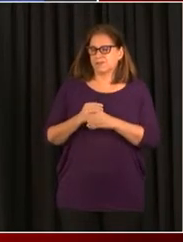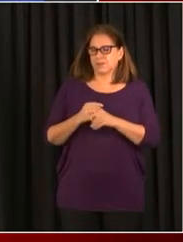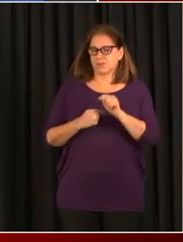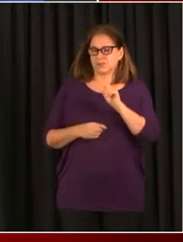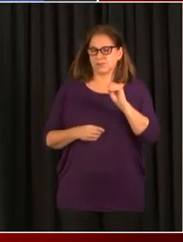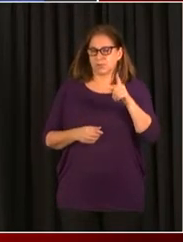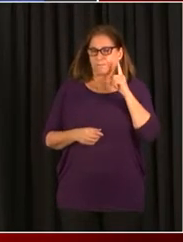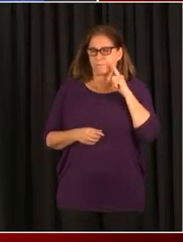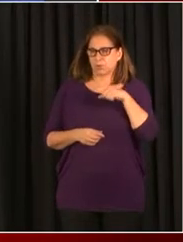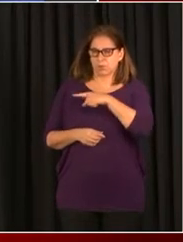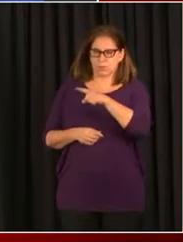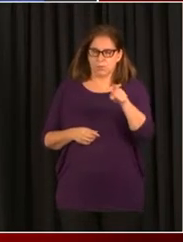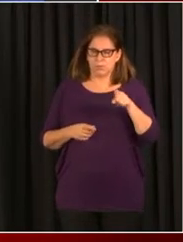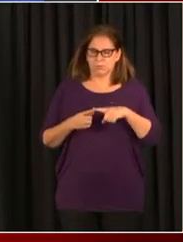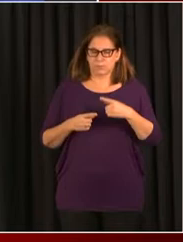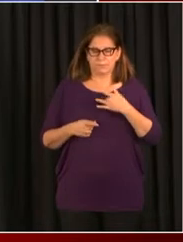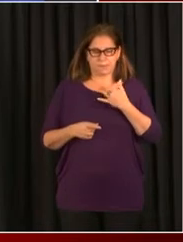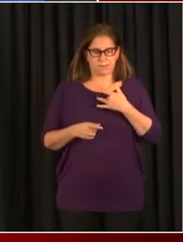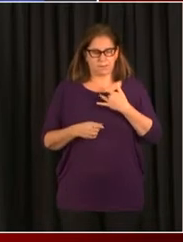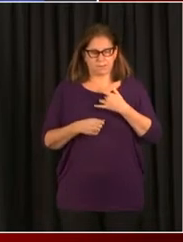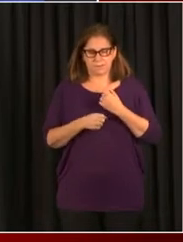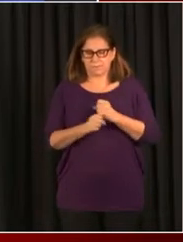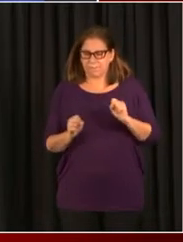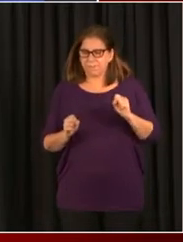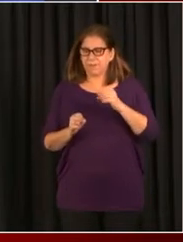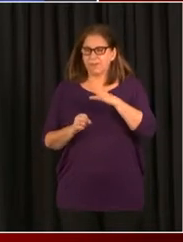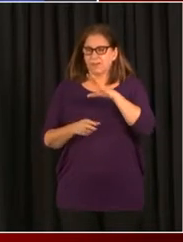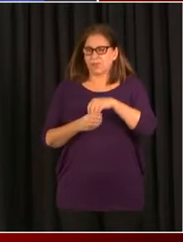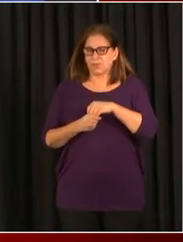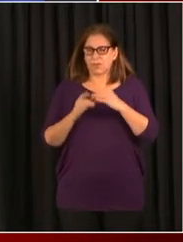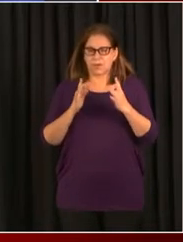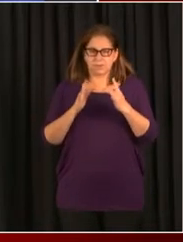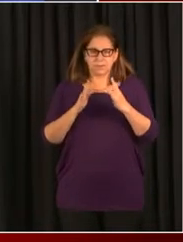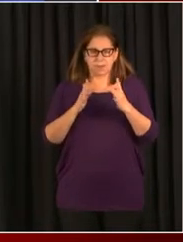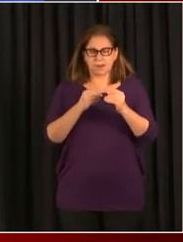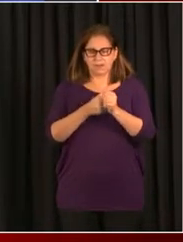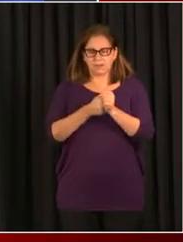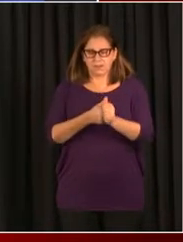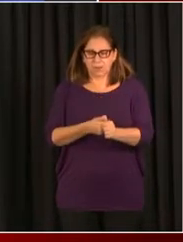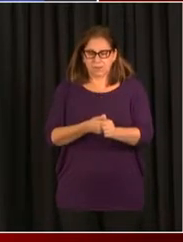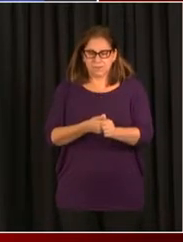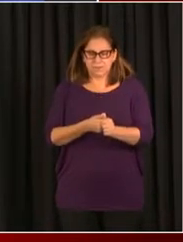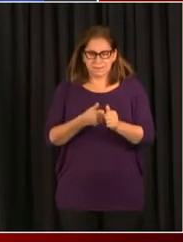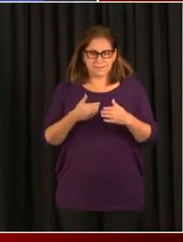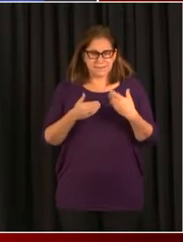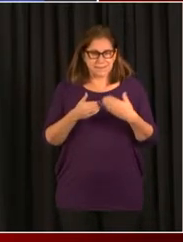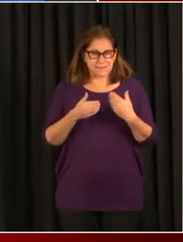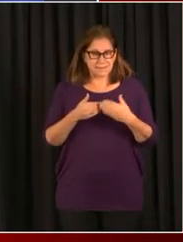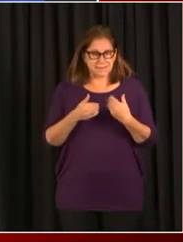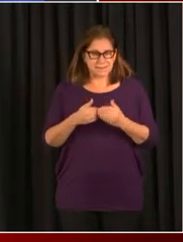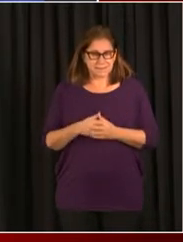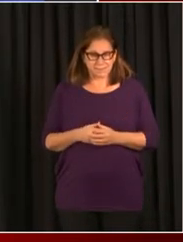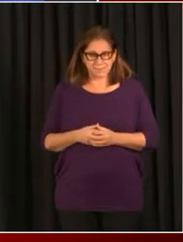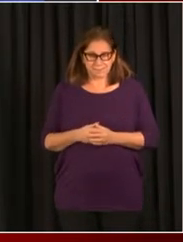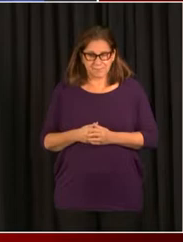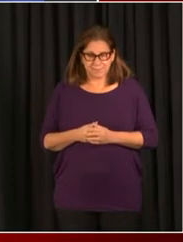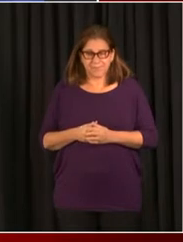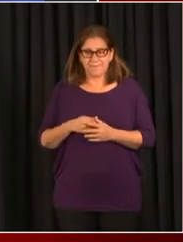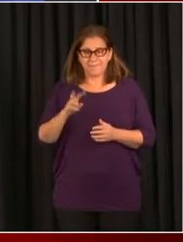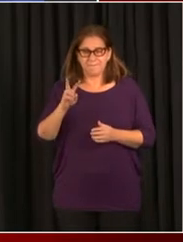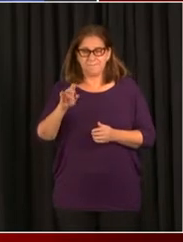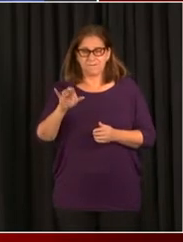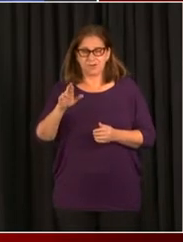do through telephonic interviews, through the virtual assistant tool COVID Link that we introduced a few weeks